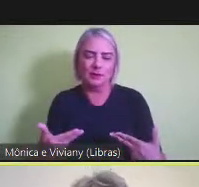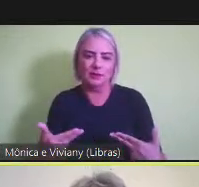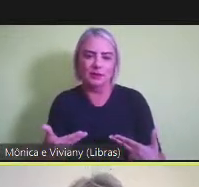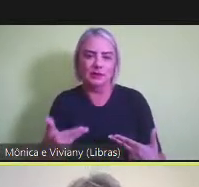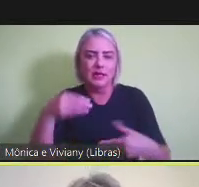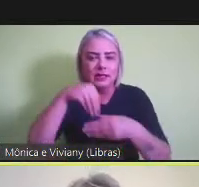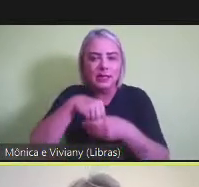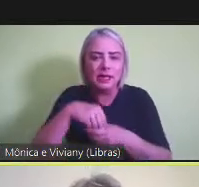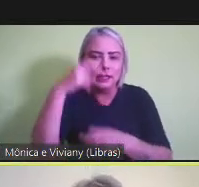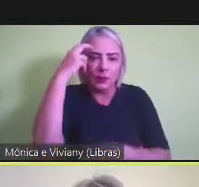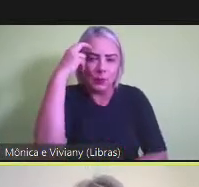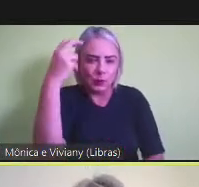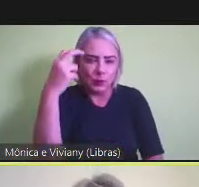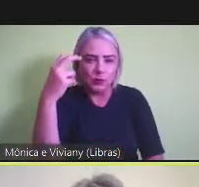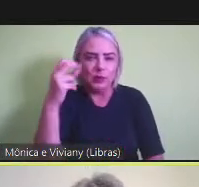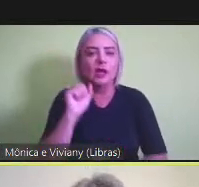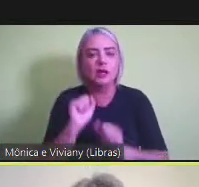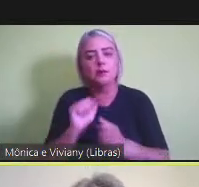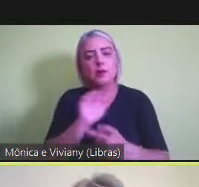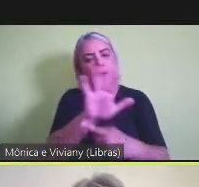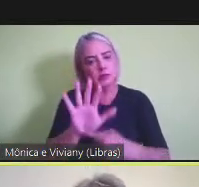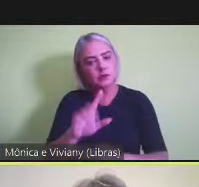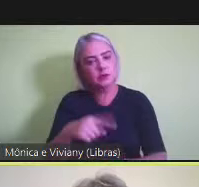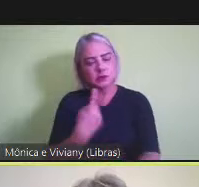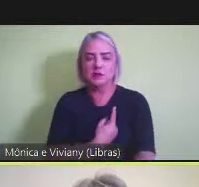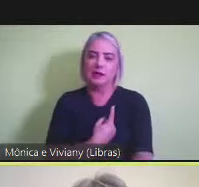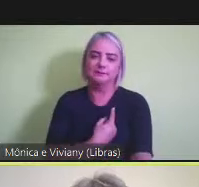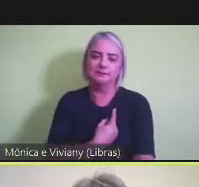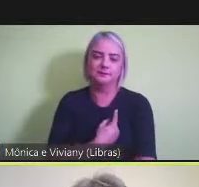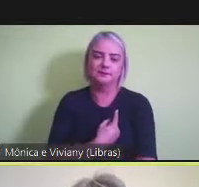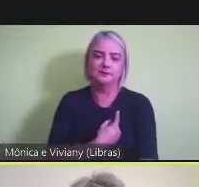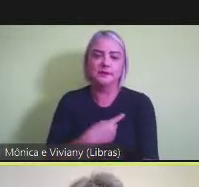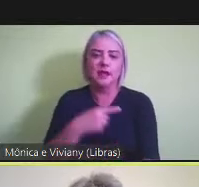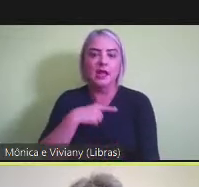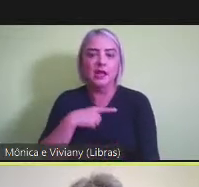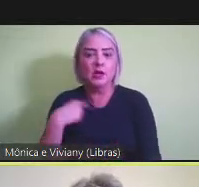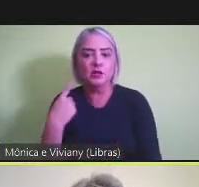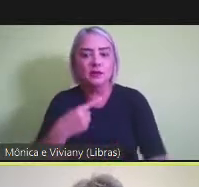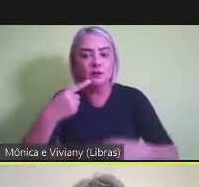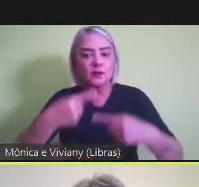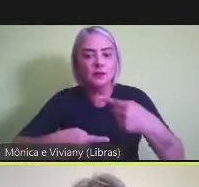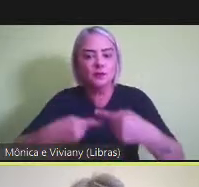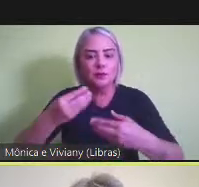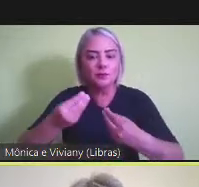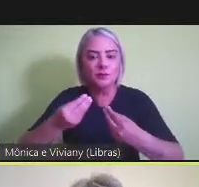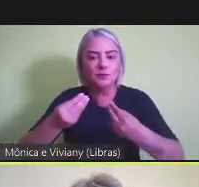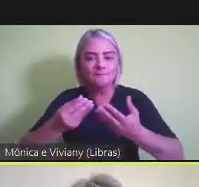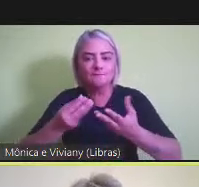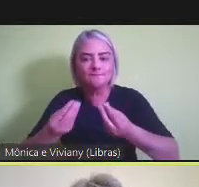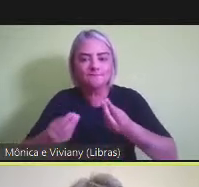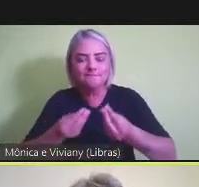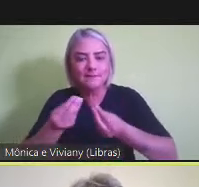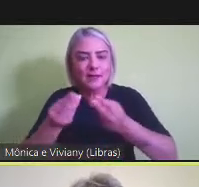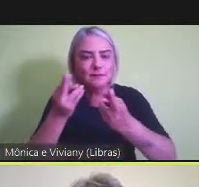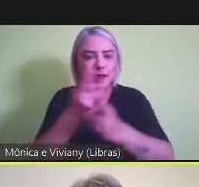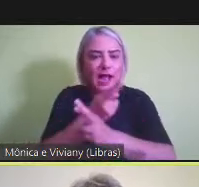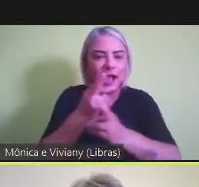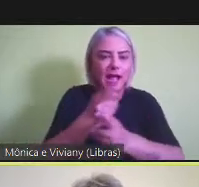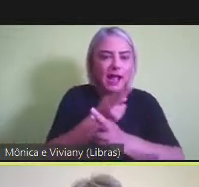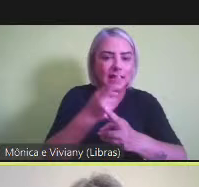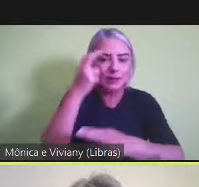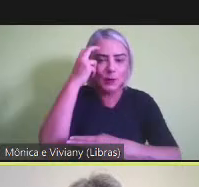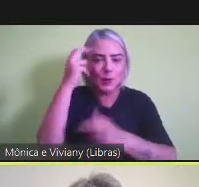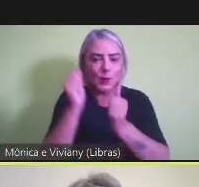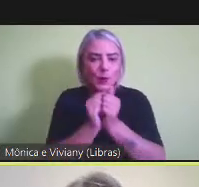to change them because there has to be something within culture that will help us. And now we